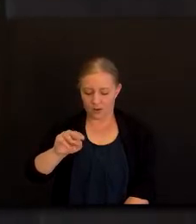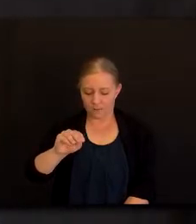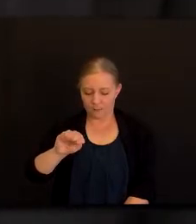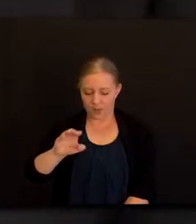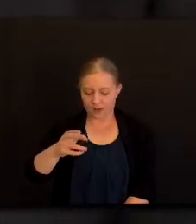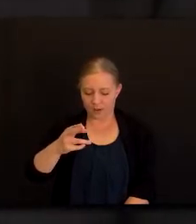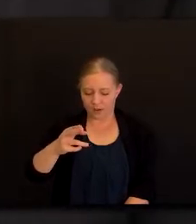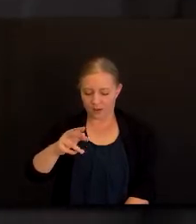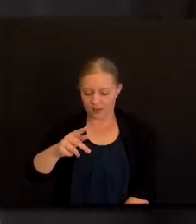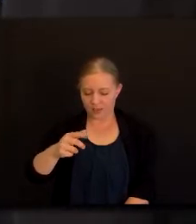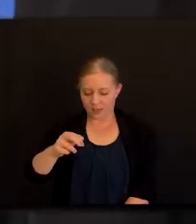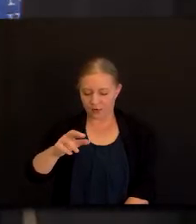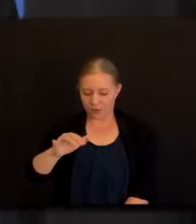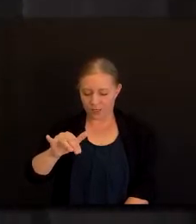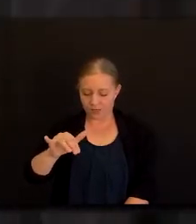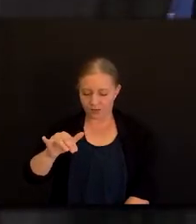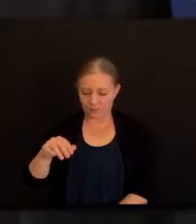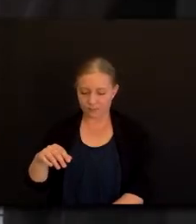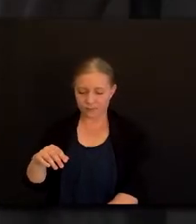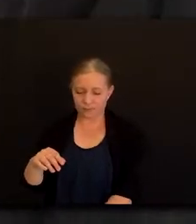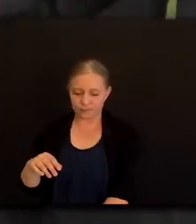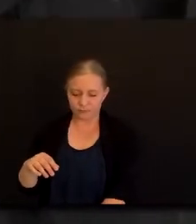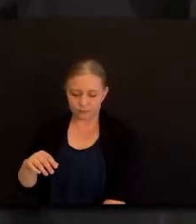Micah Patrick Geary.